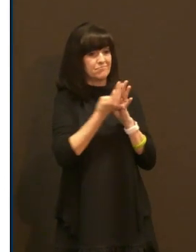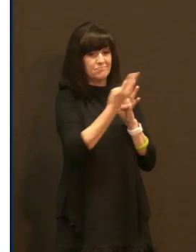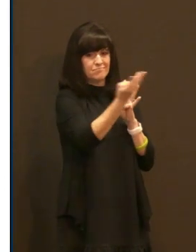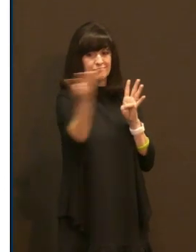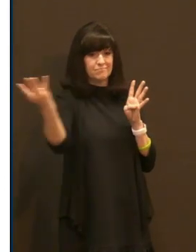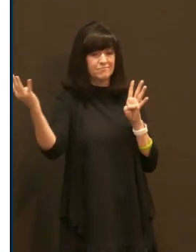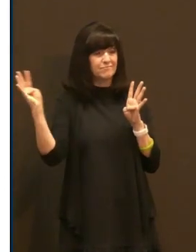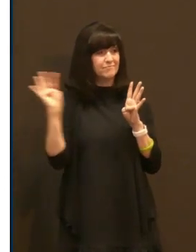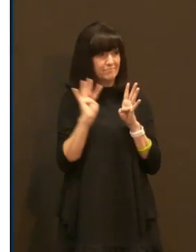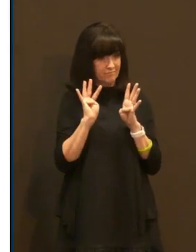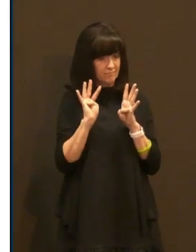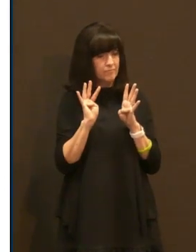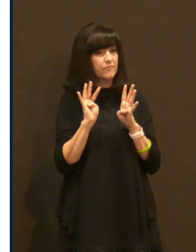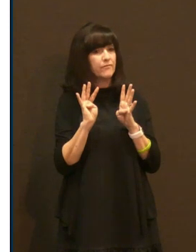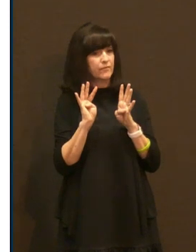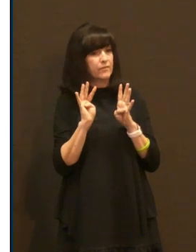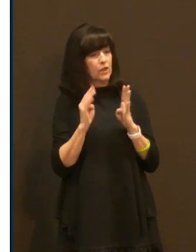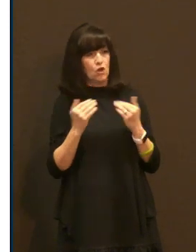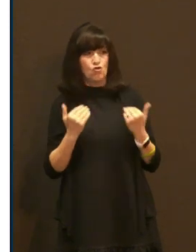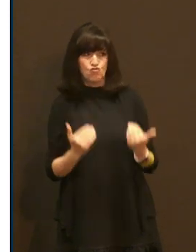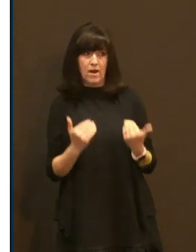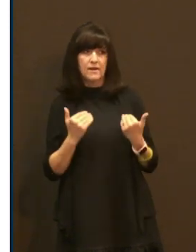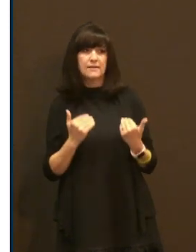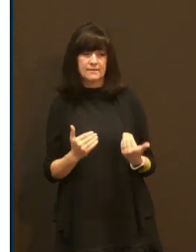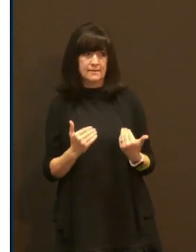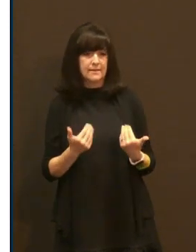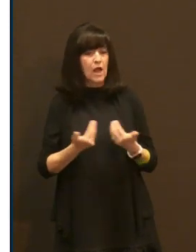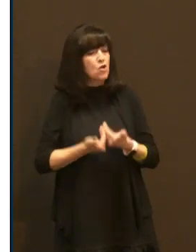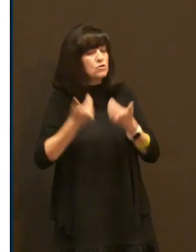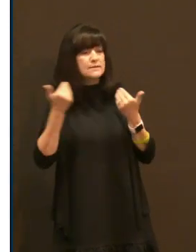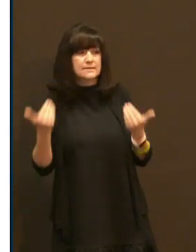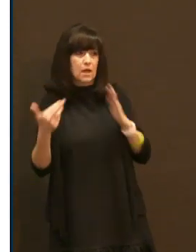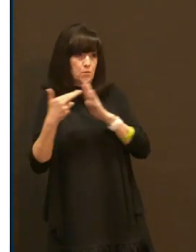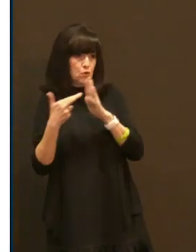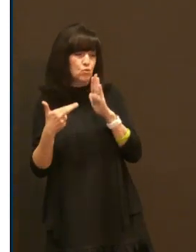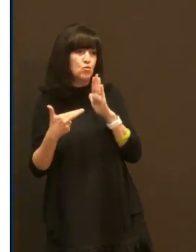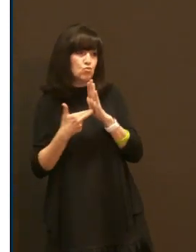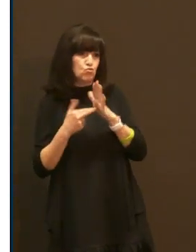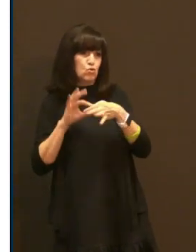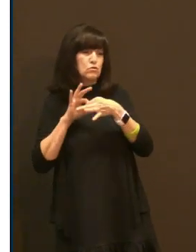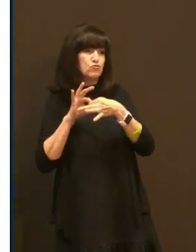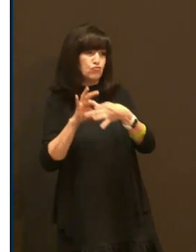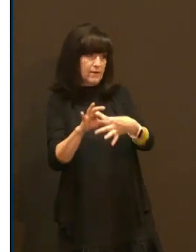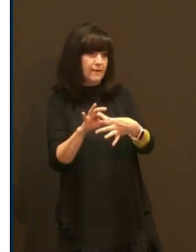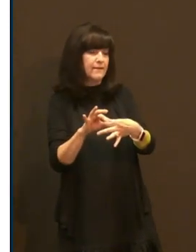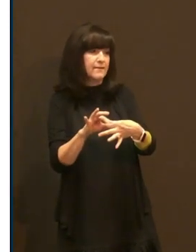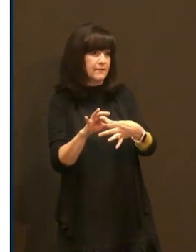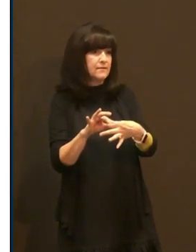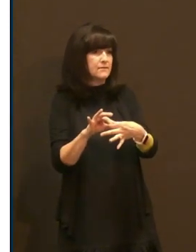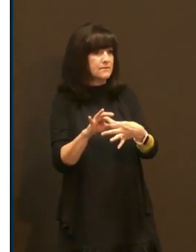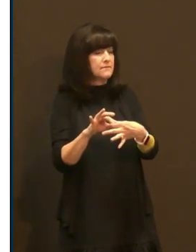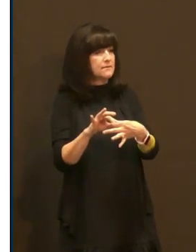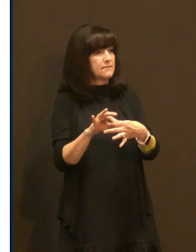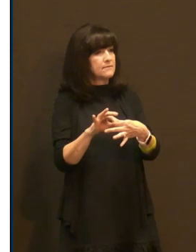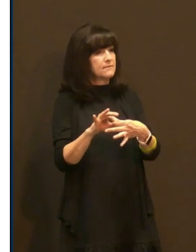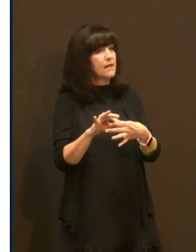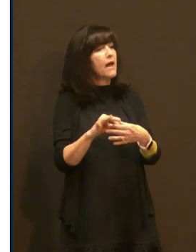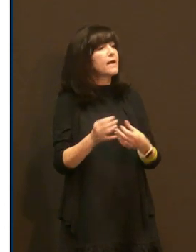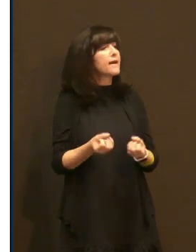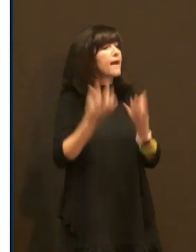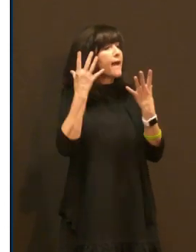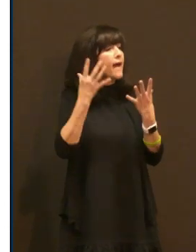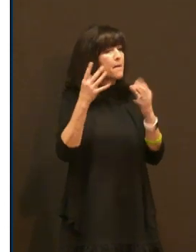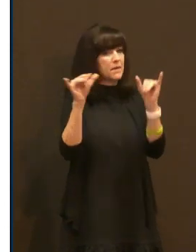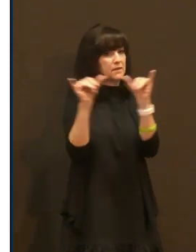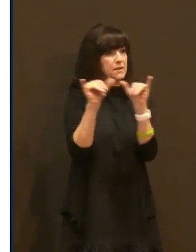settings. At this point, there's separate guidance on pools, which is related to kind of the overall square footage